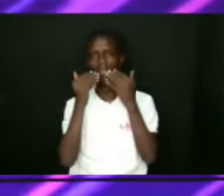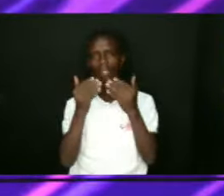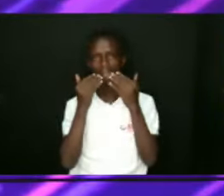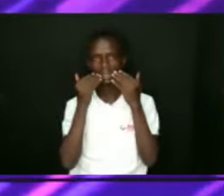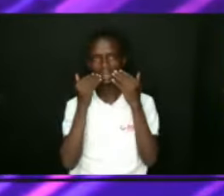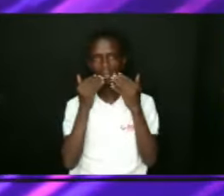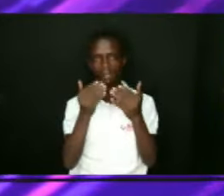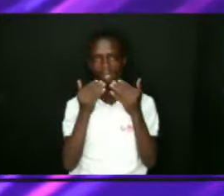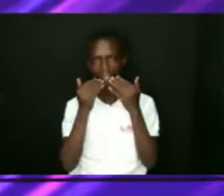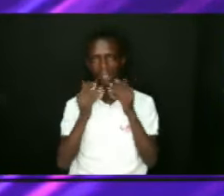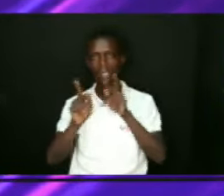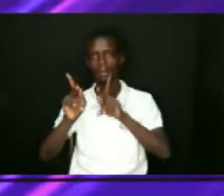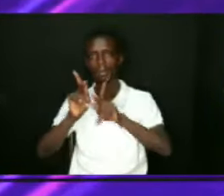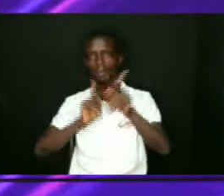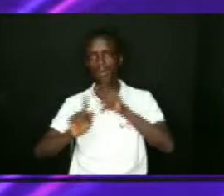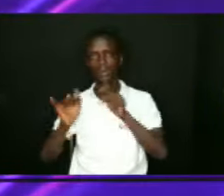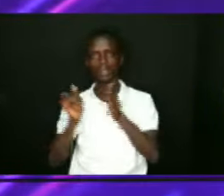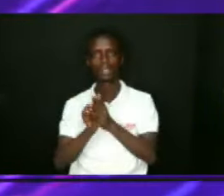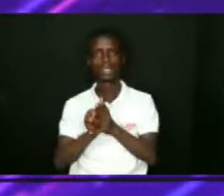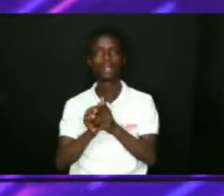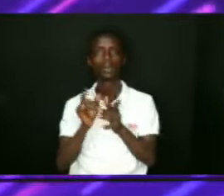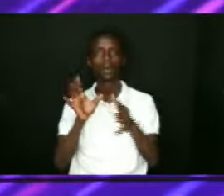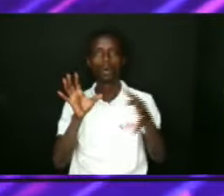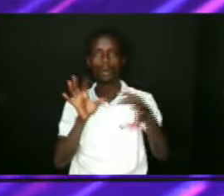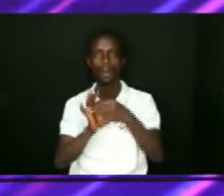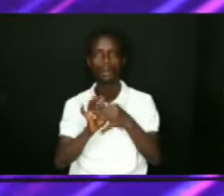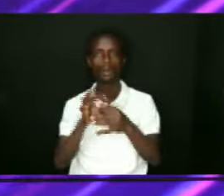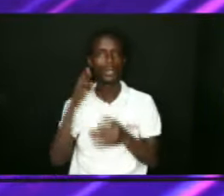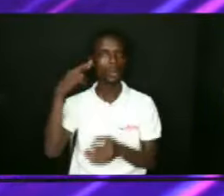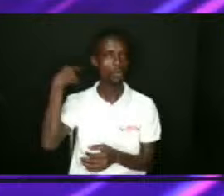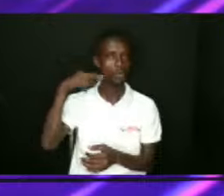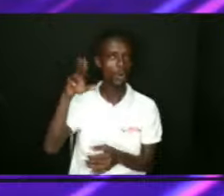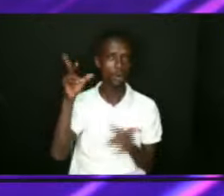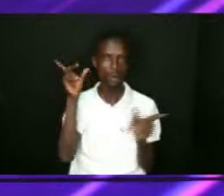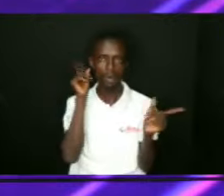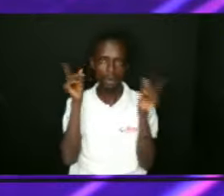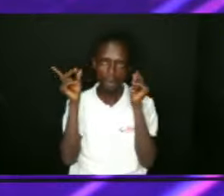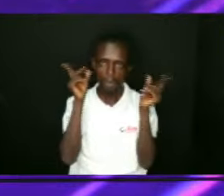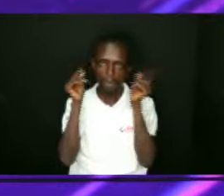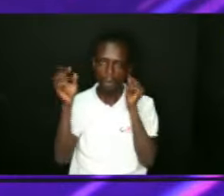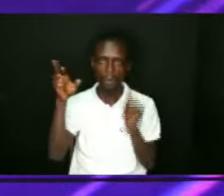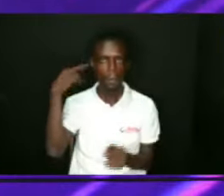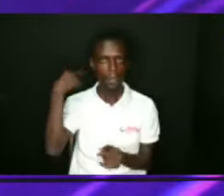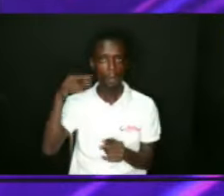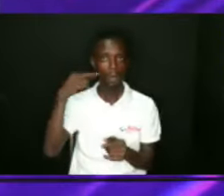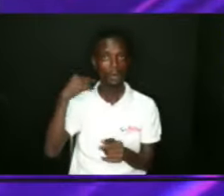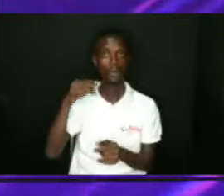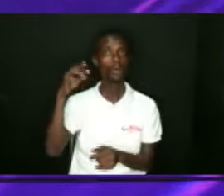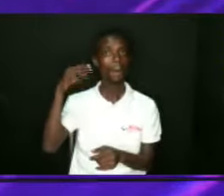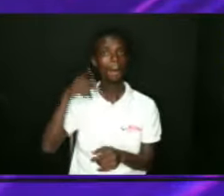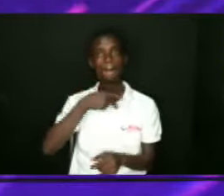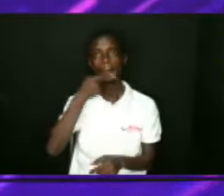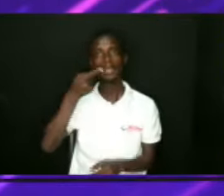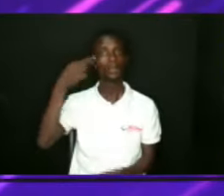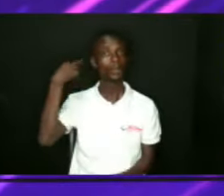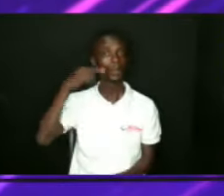who are joining and listening to us on Pent Radio. On Pent Radio, Pent Radio is in Kumasi. Pent